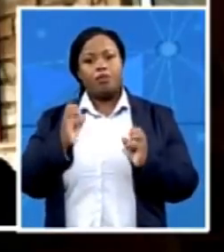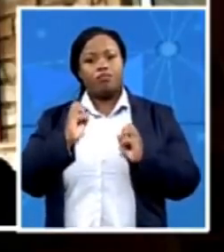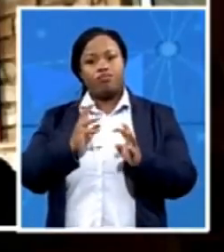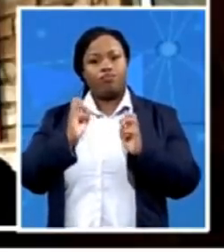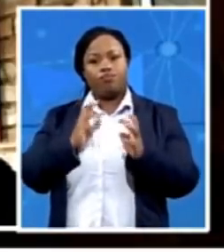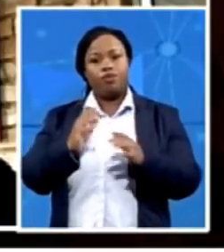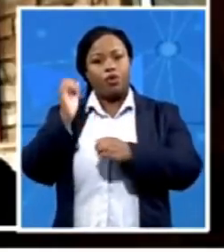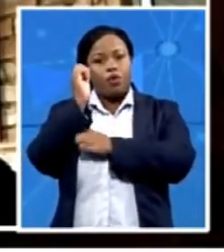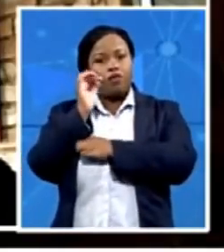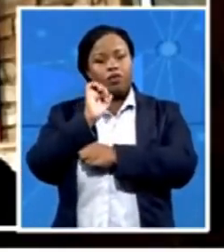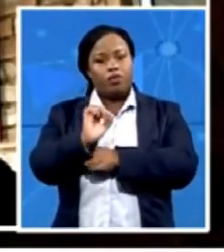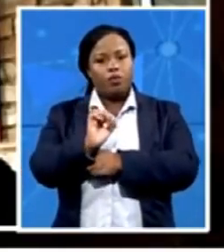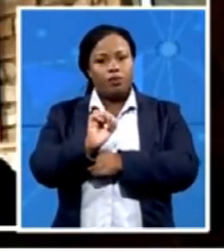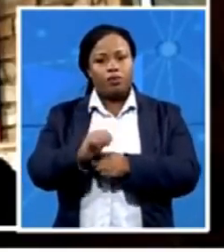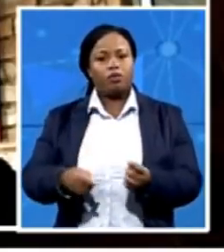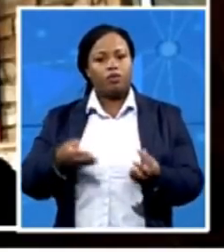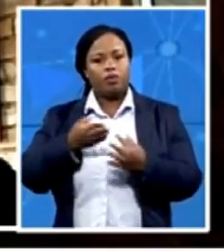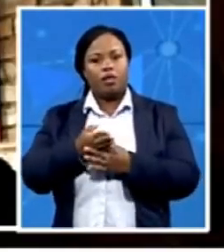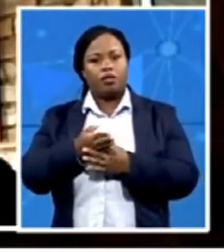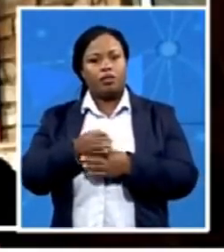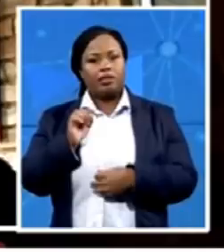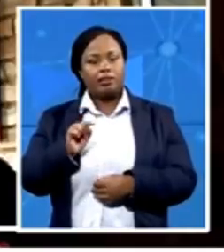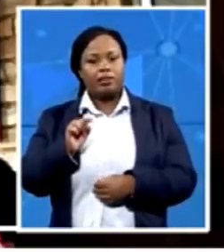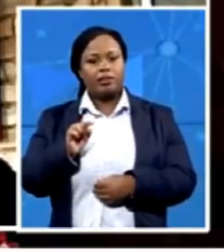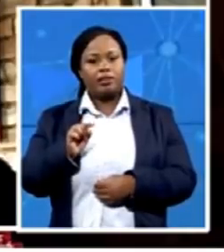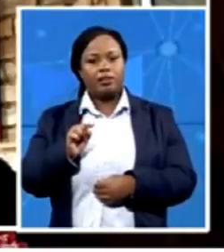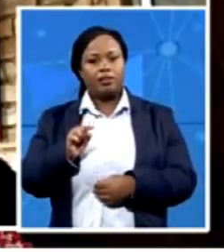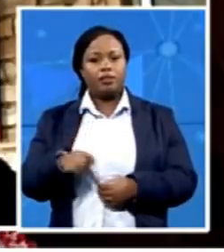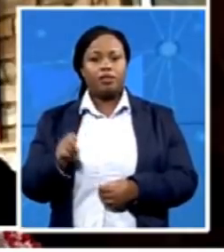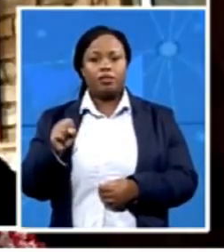access these offers that SARS is offering?